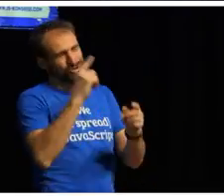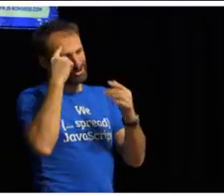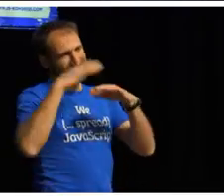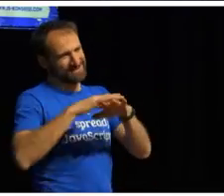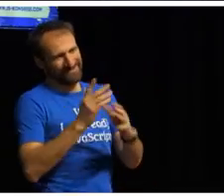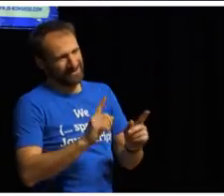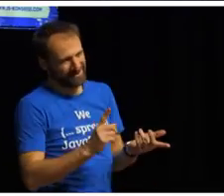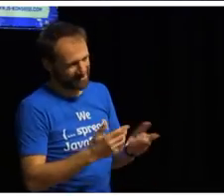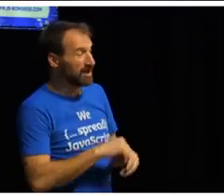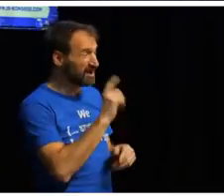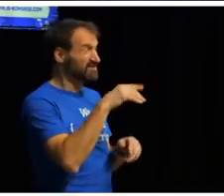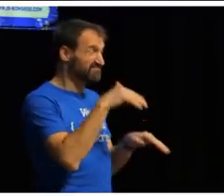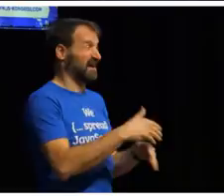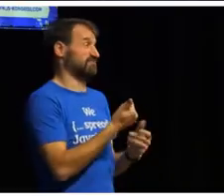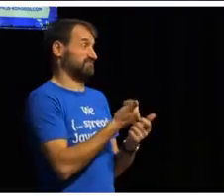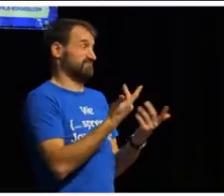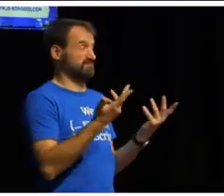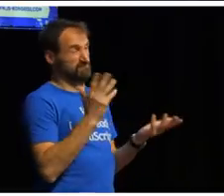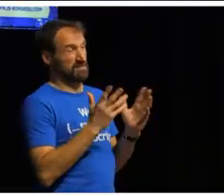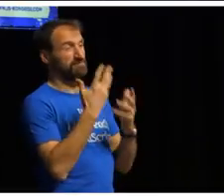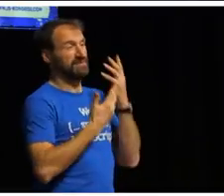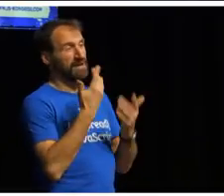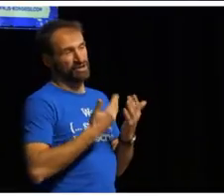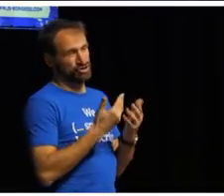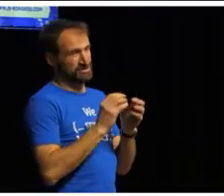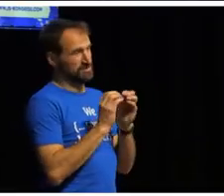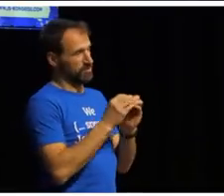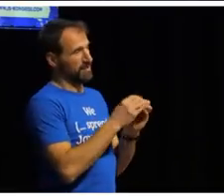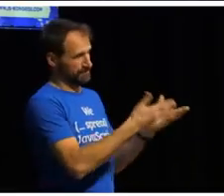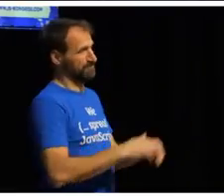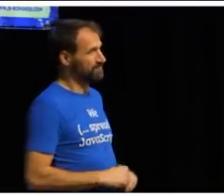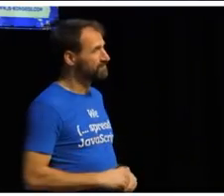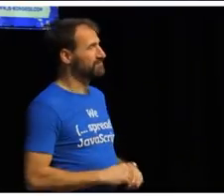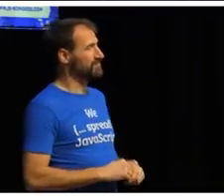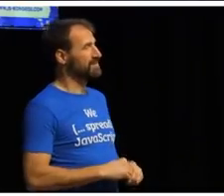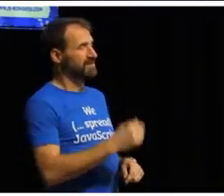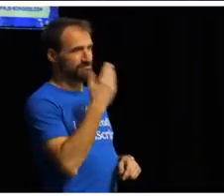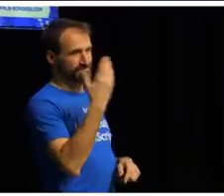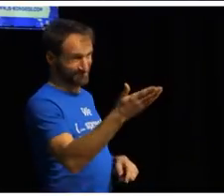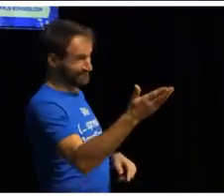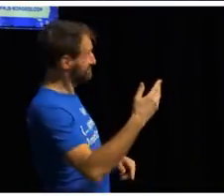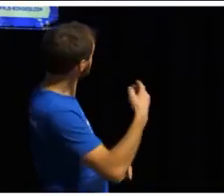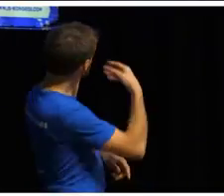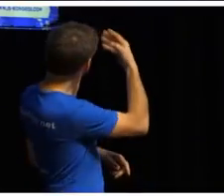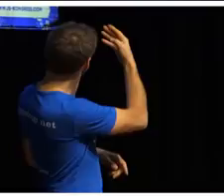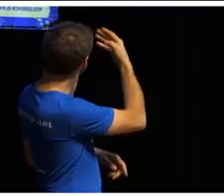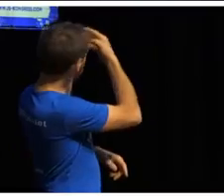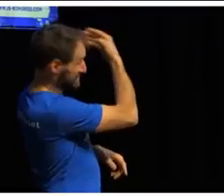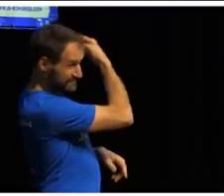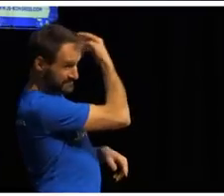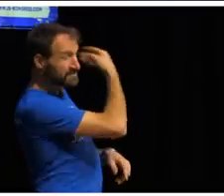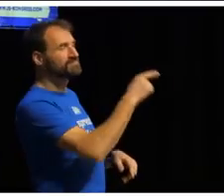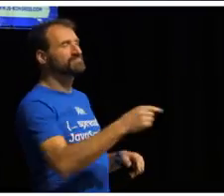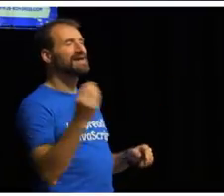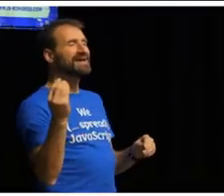does it work? So on the That's your left side. On your left side, you see inputs, x1